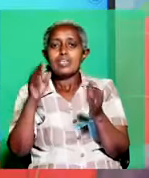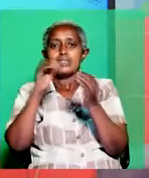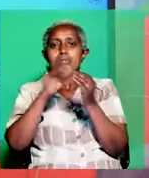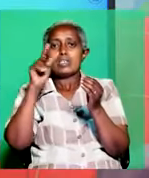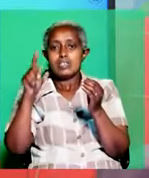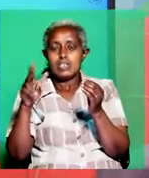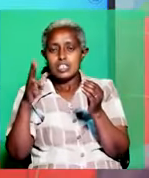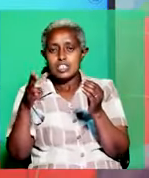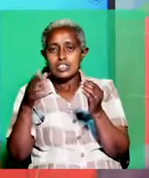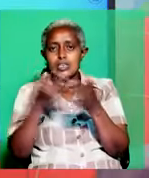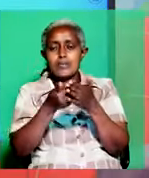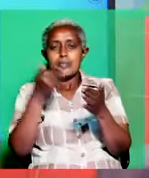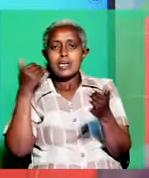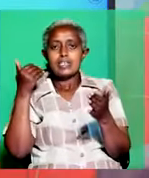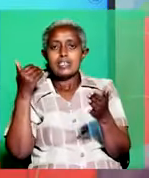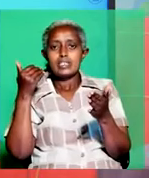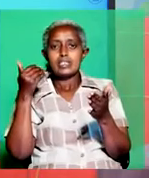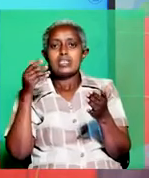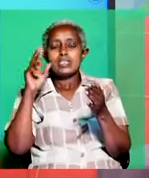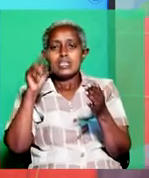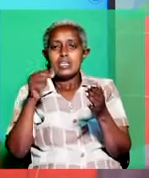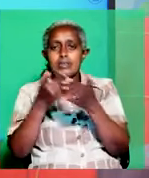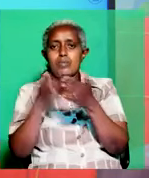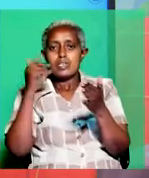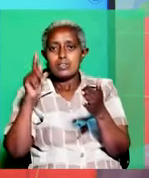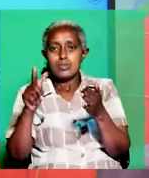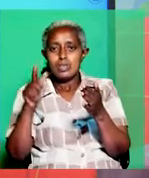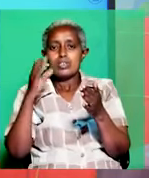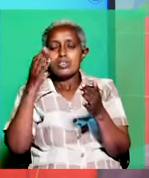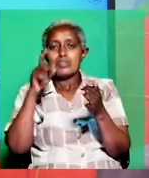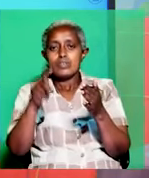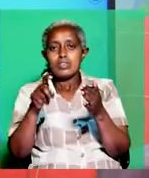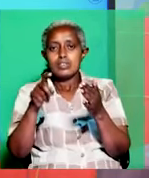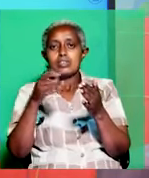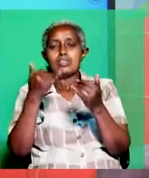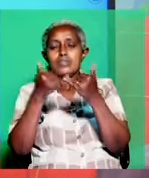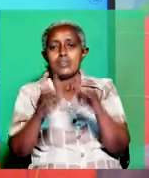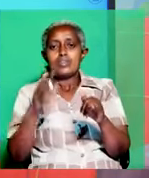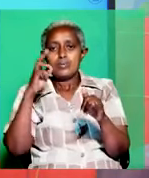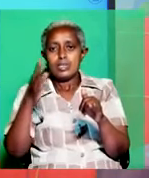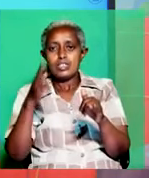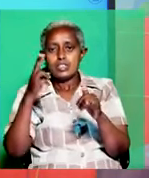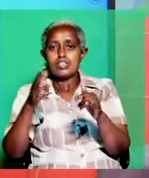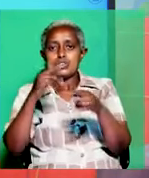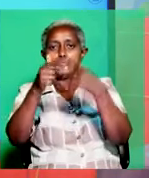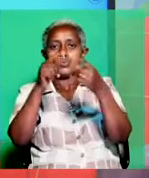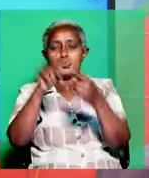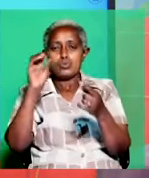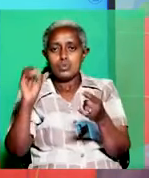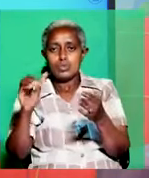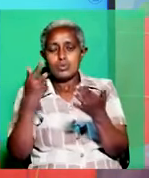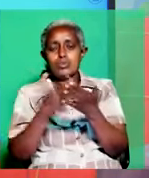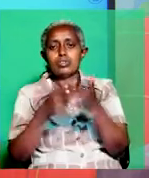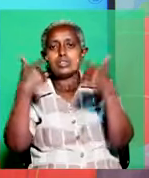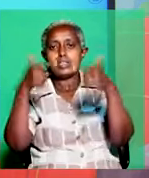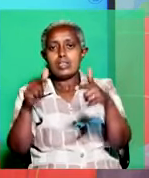h minus the n minus 1 derivative of x divided by h, where h goes to 0. If this